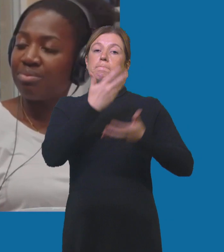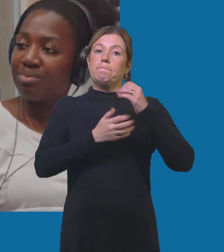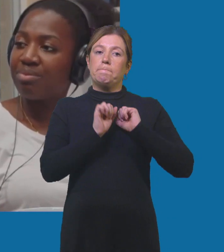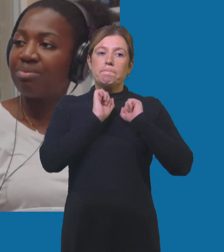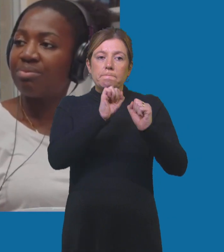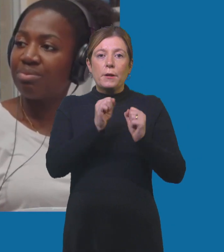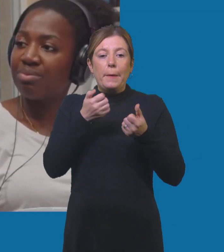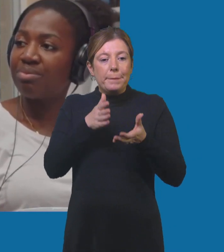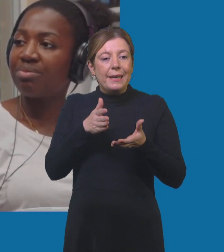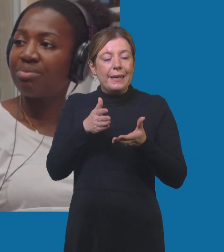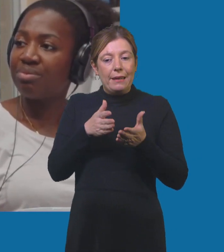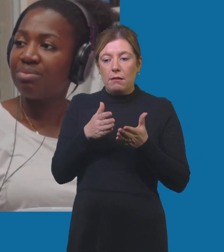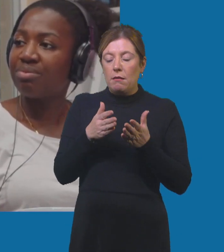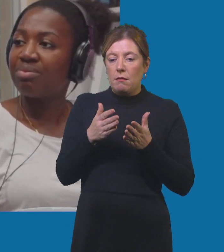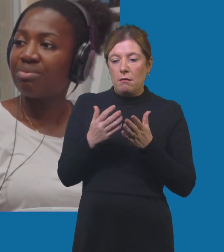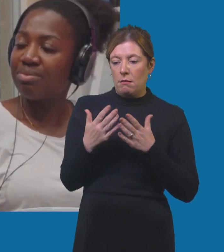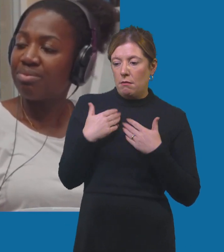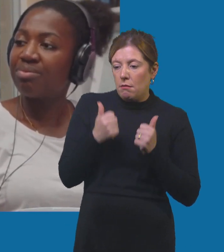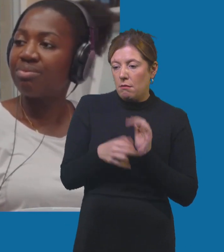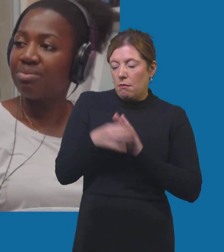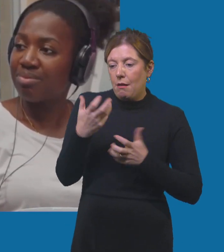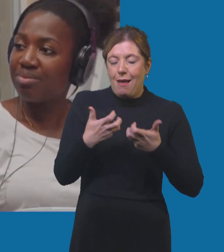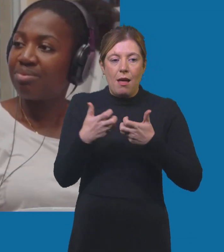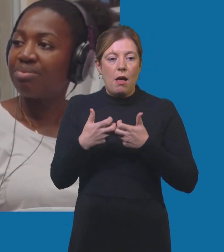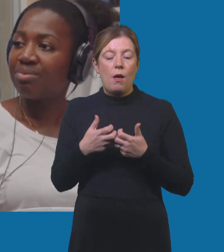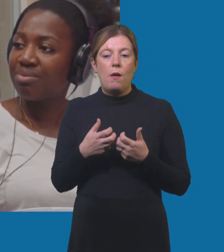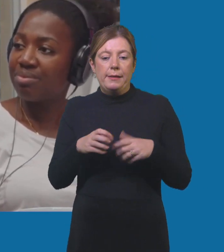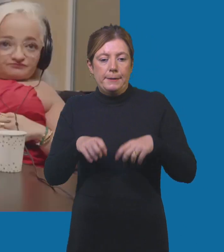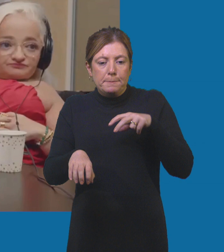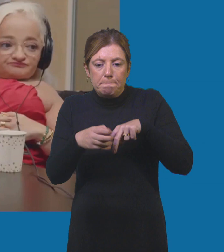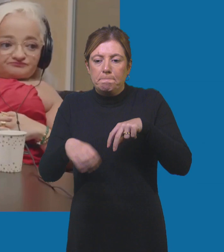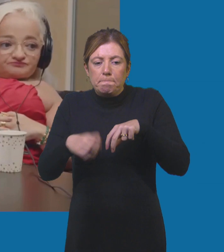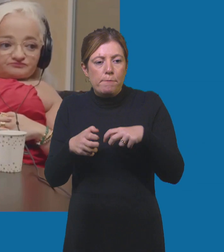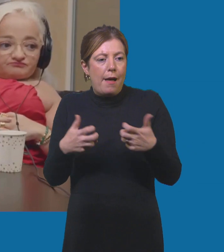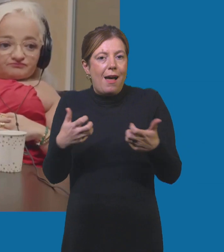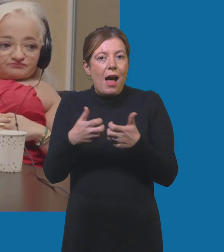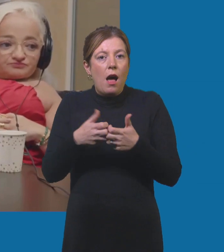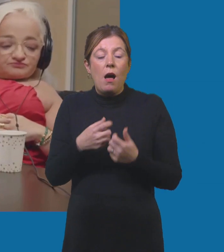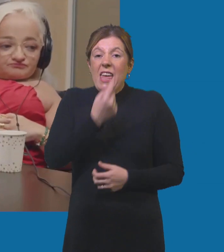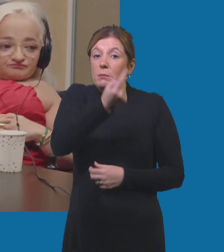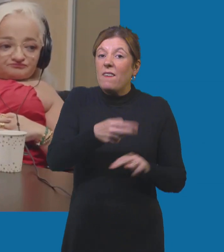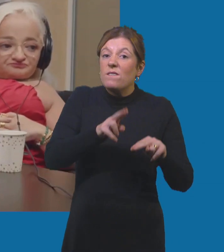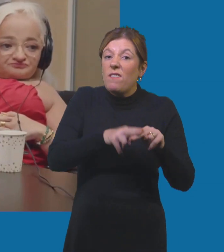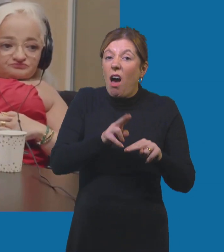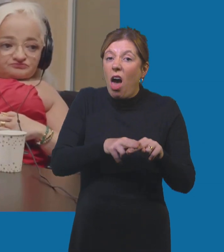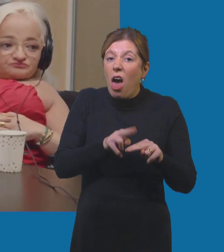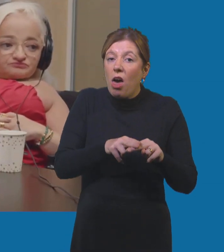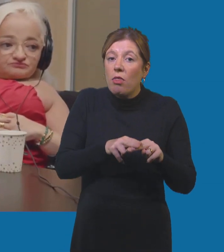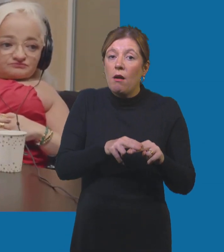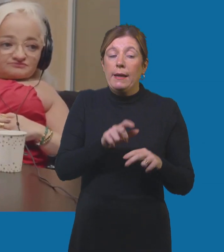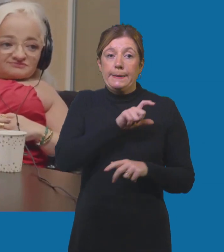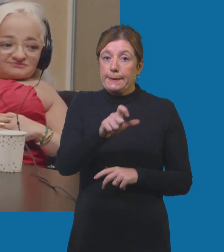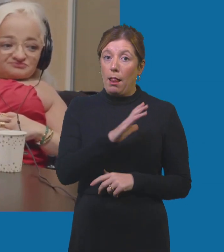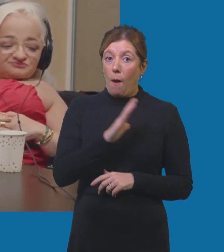the rehabilitation process, about the prosthetics and the things that he was doing. So he was a father. He was still in the